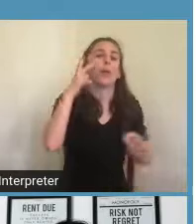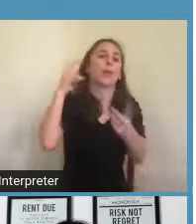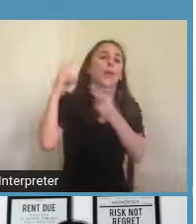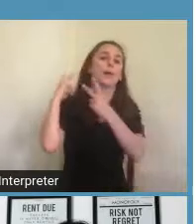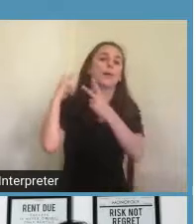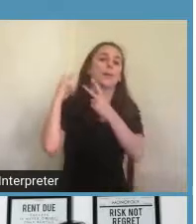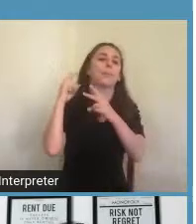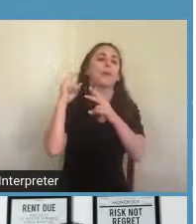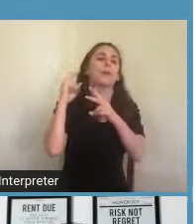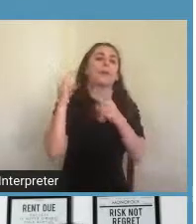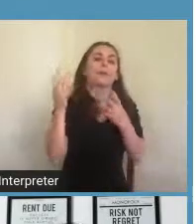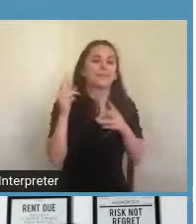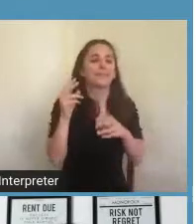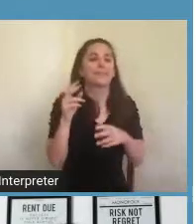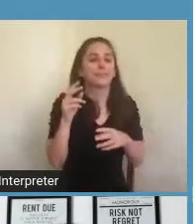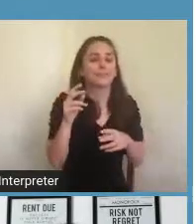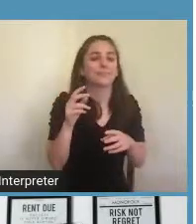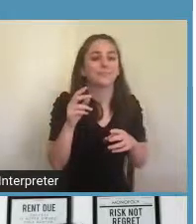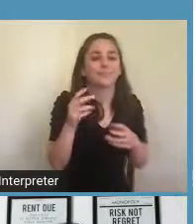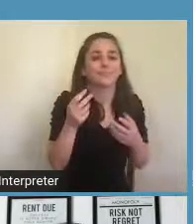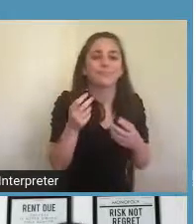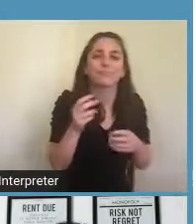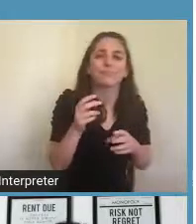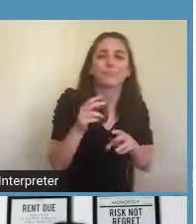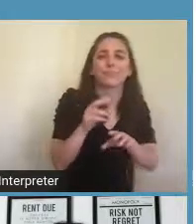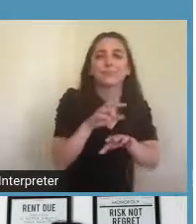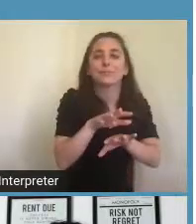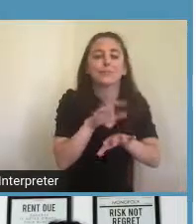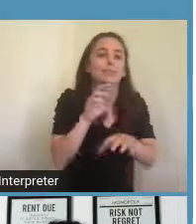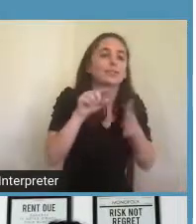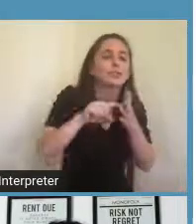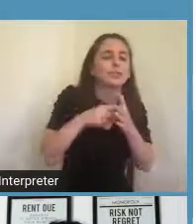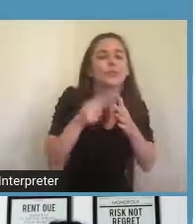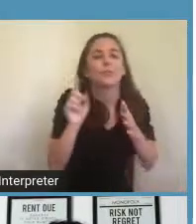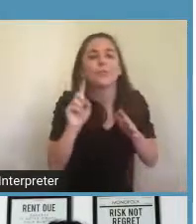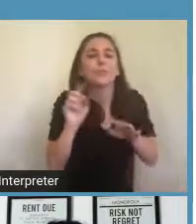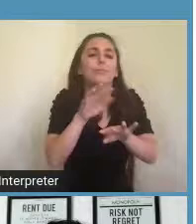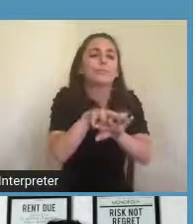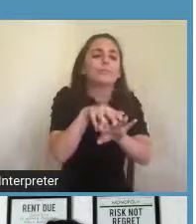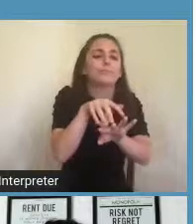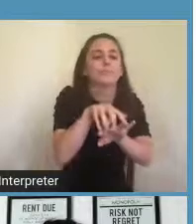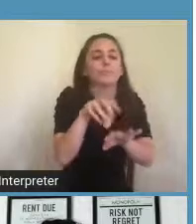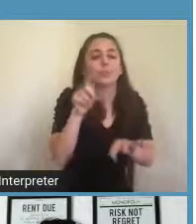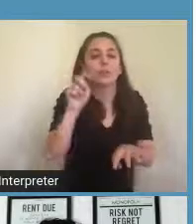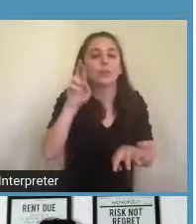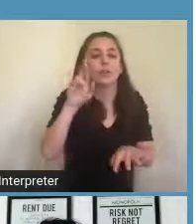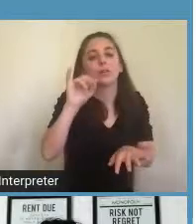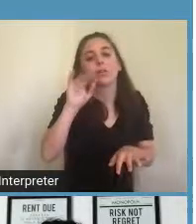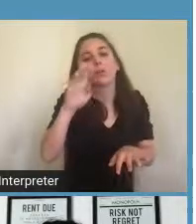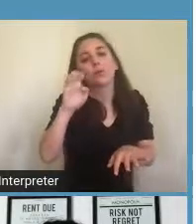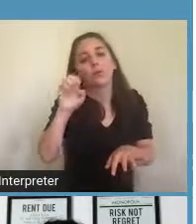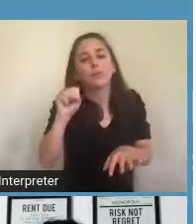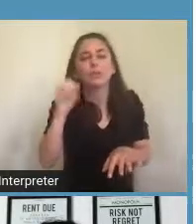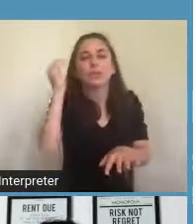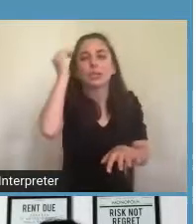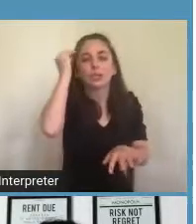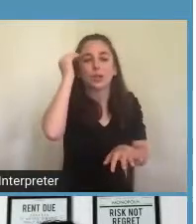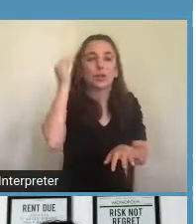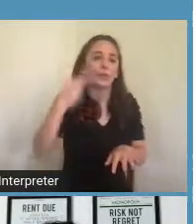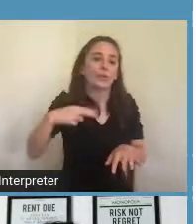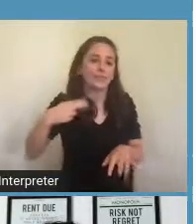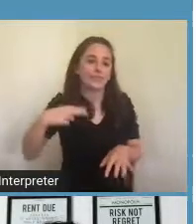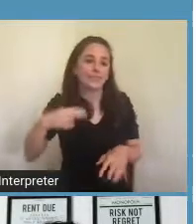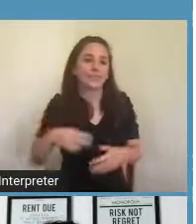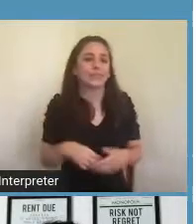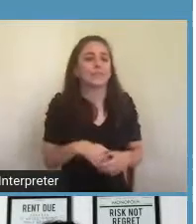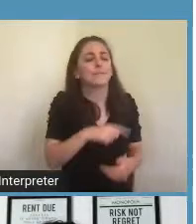great Filipino revolutionary says, he or she who does not know where they come from does not know where they're going. And you all